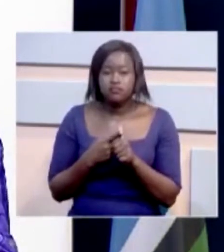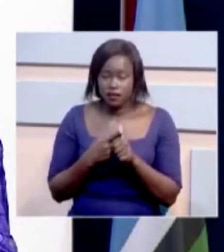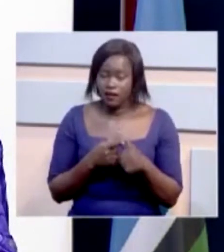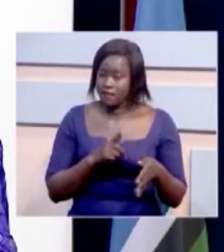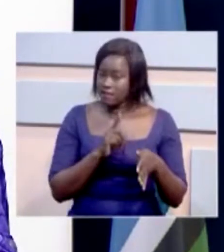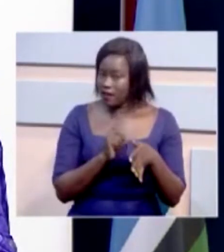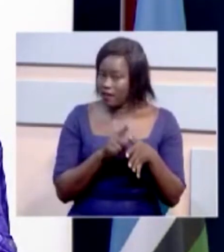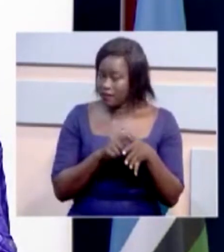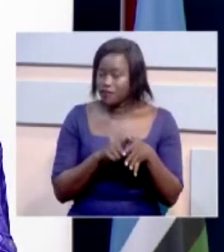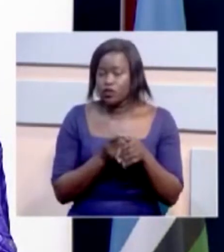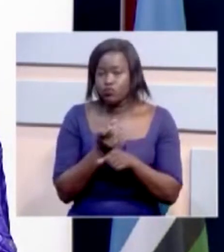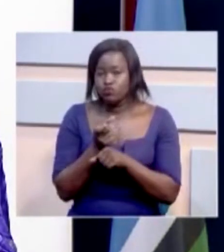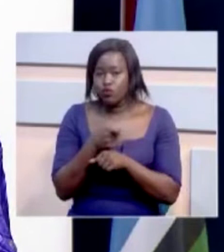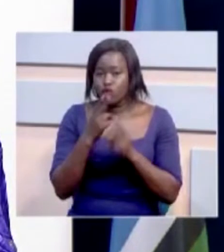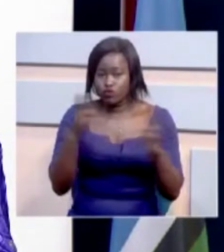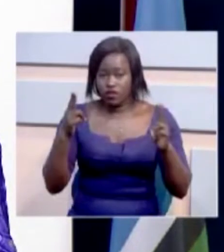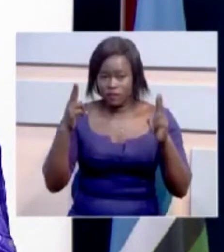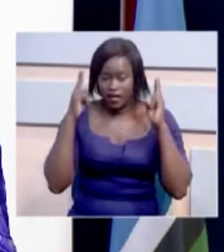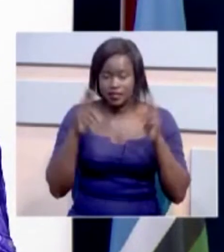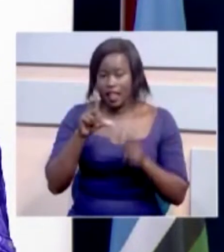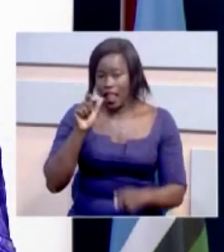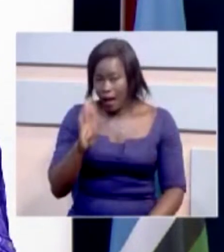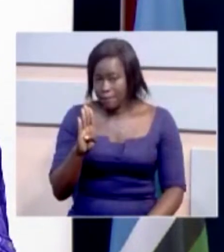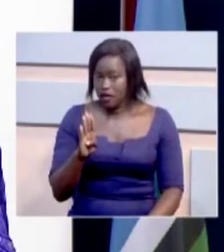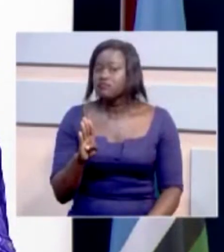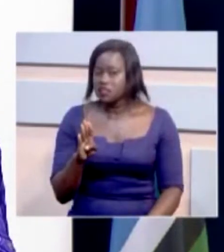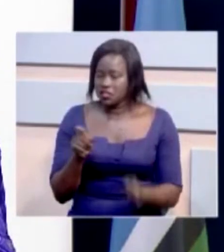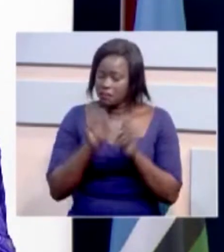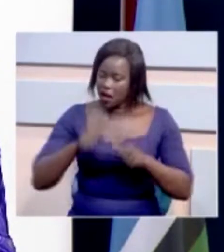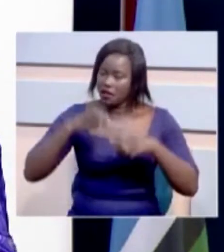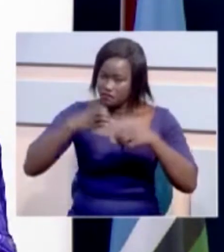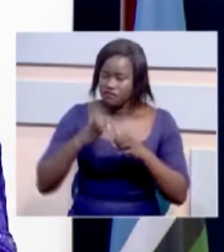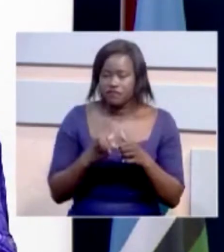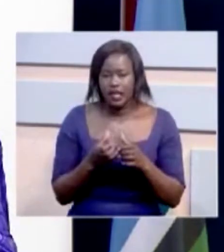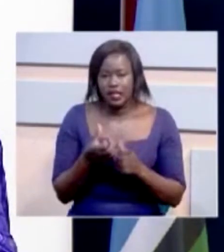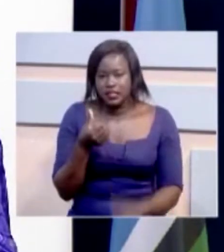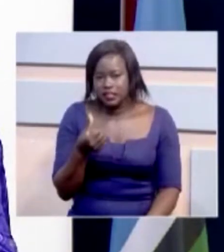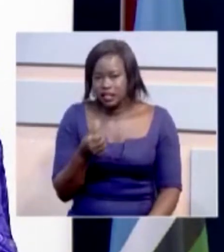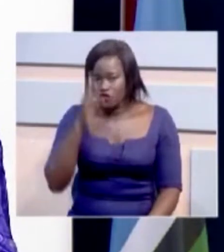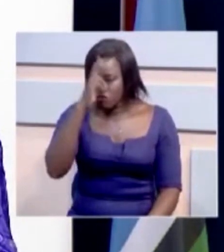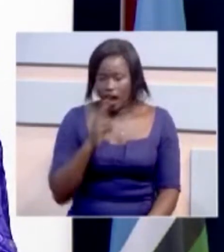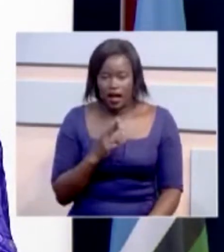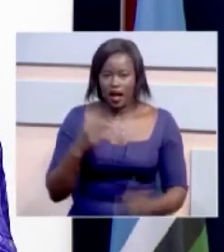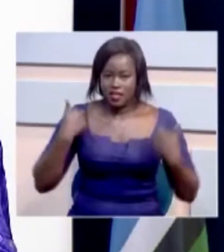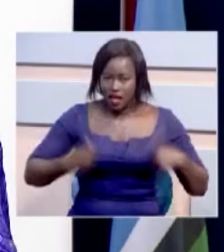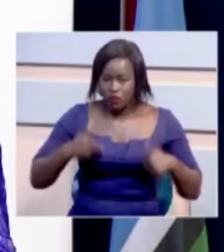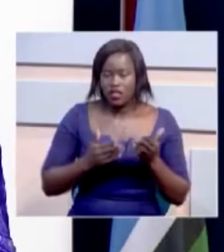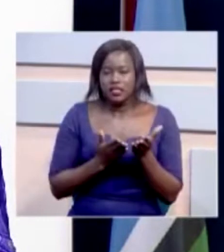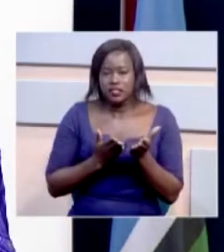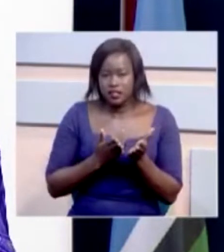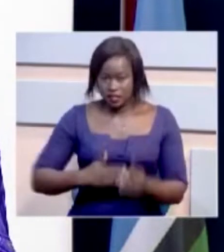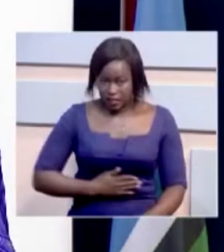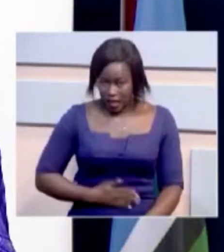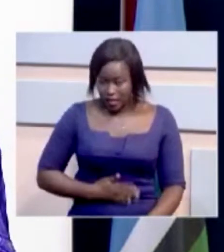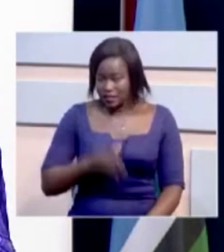5, Gulu University Laboratory. 6, Rakai Health Sciences